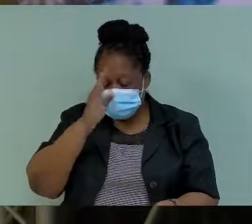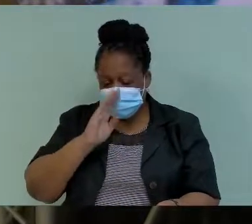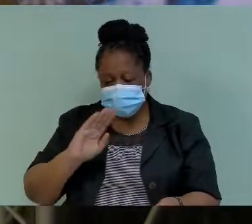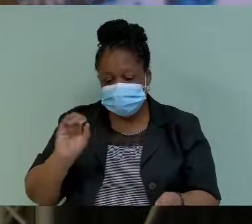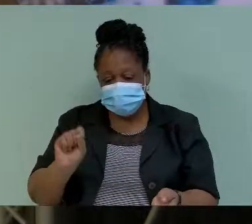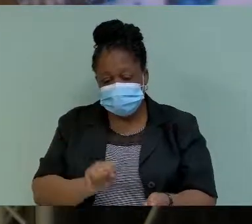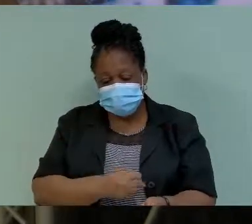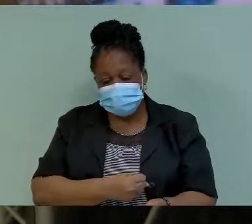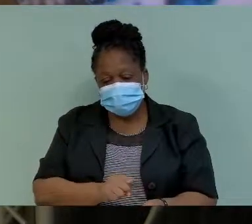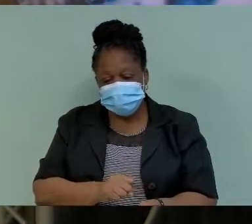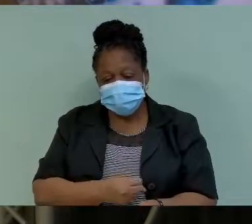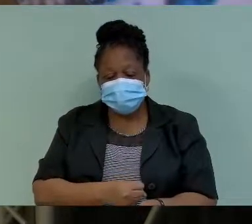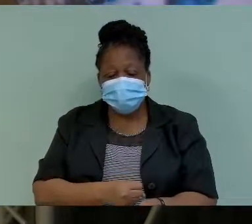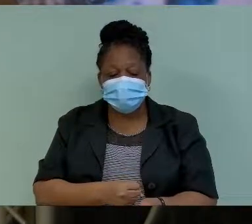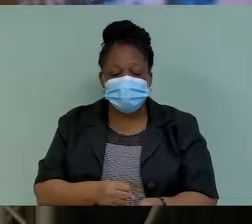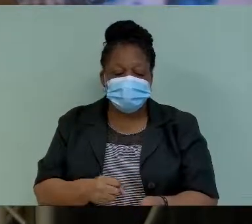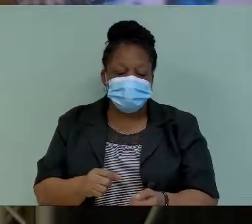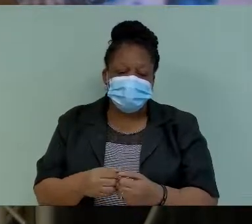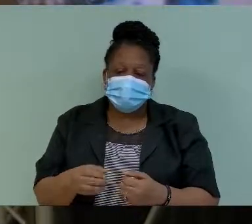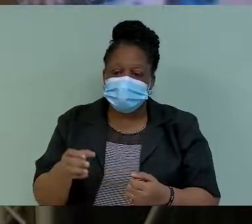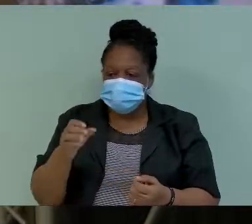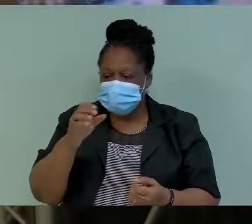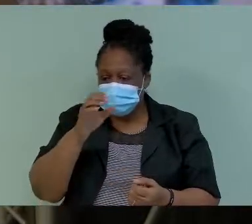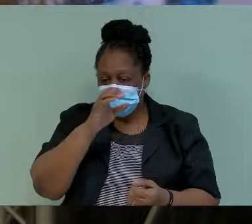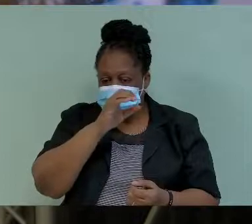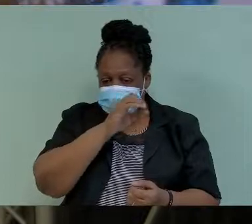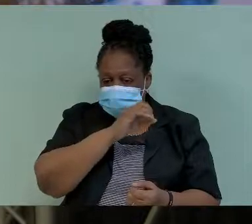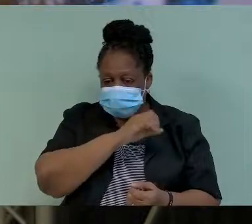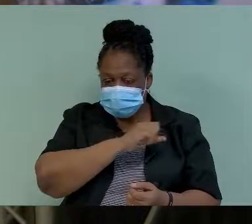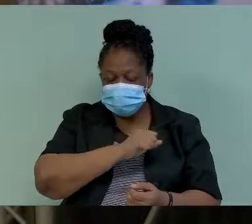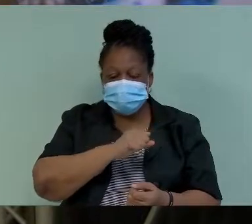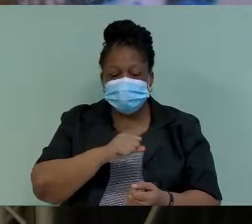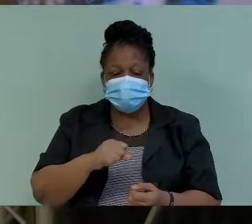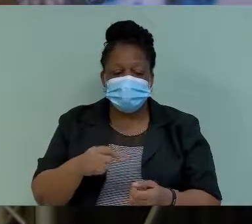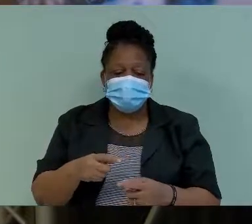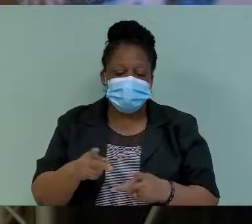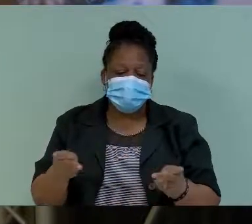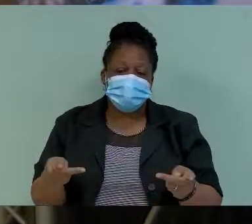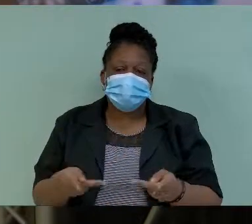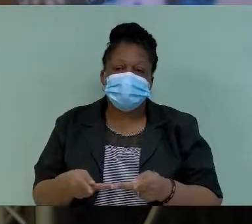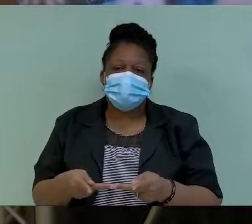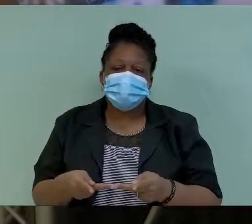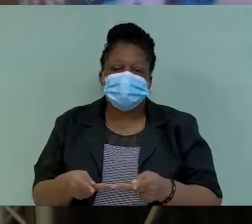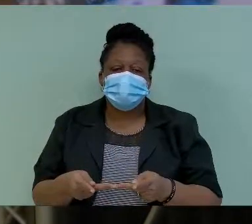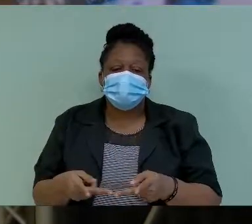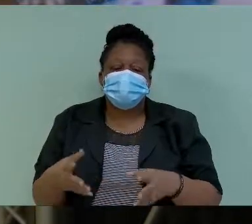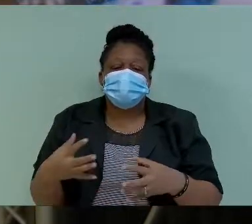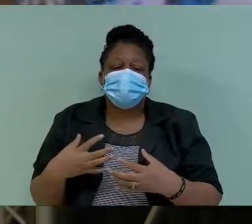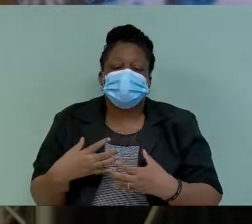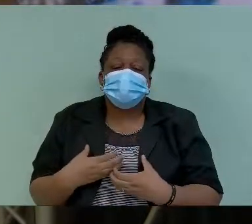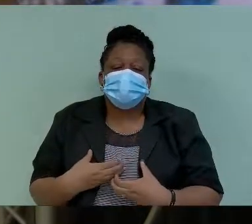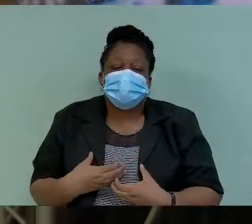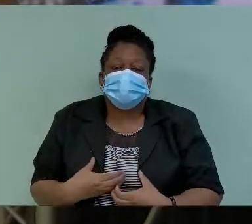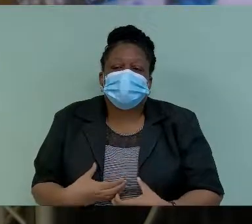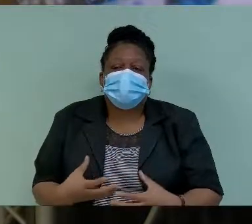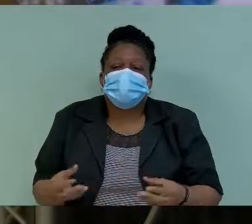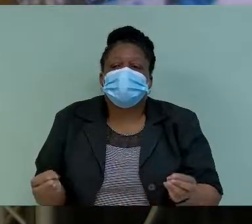for what was, the familiar, the fulfilling worship of the house of the